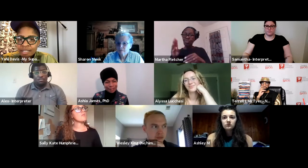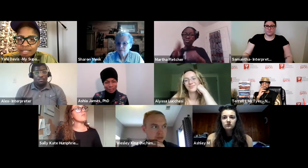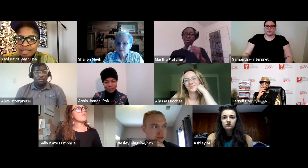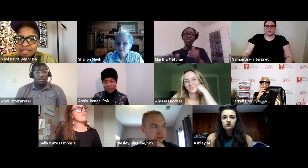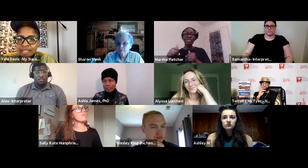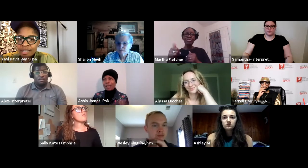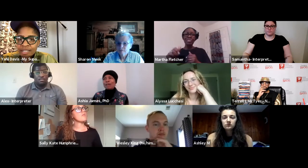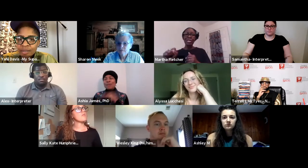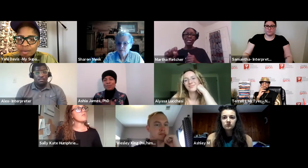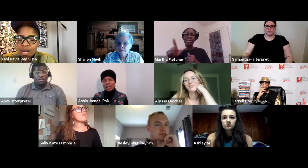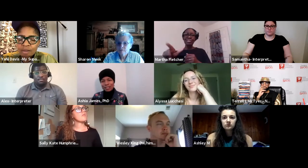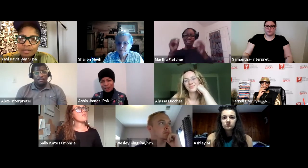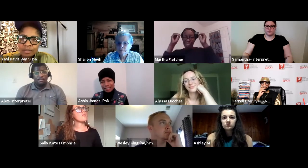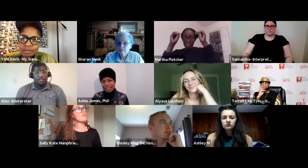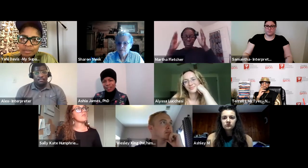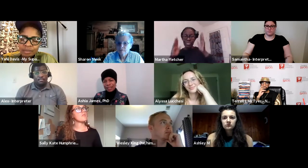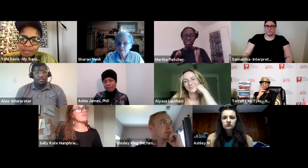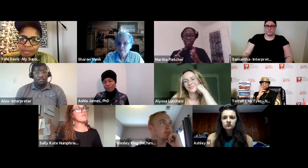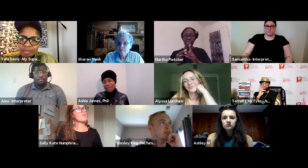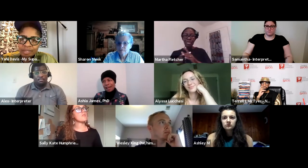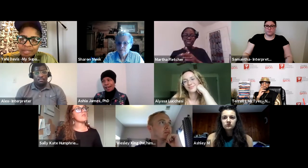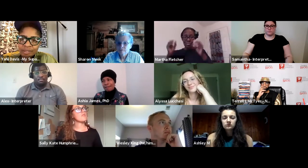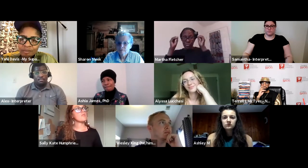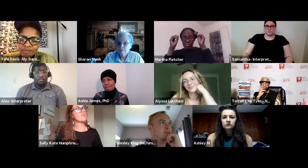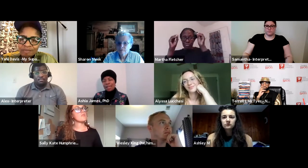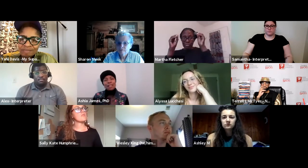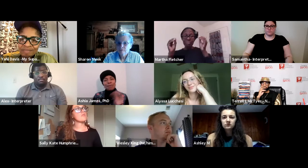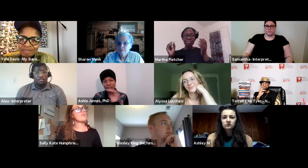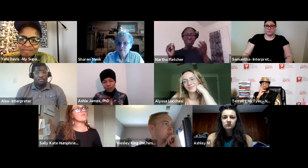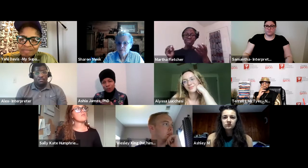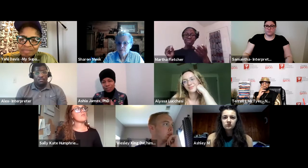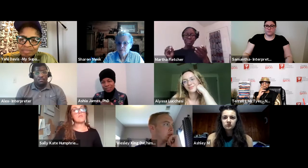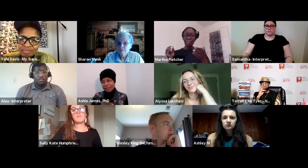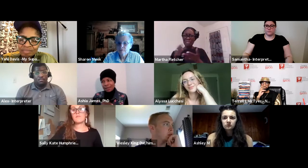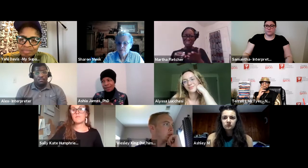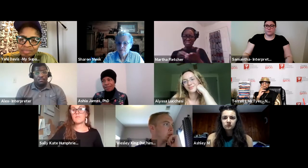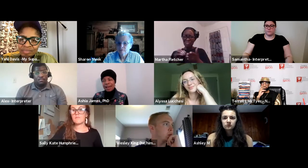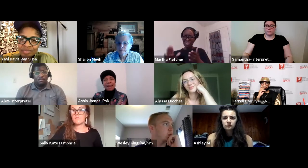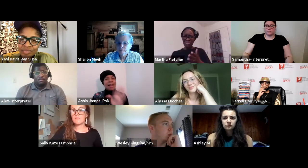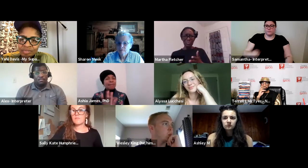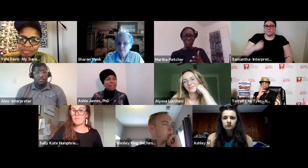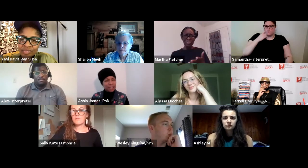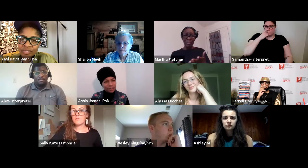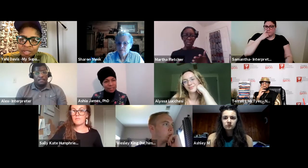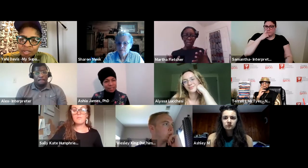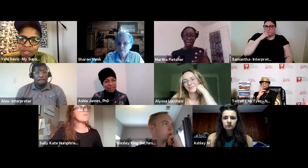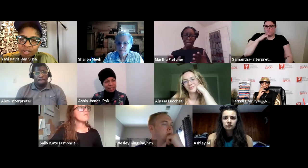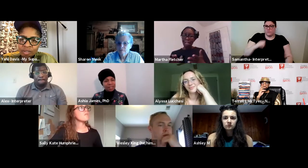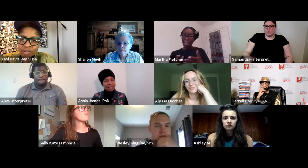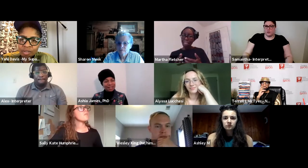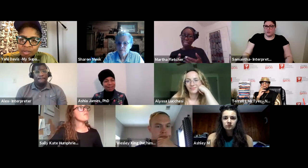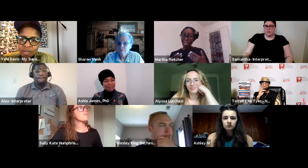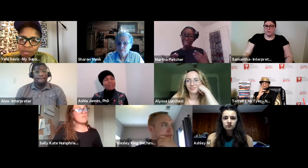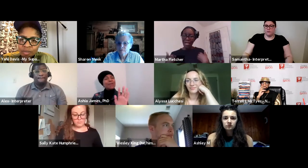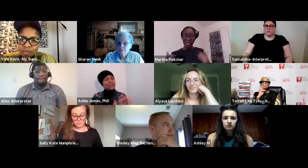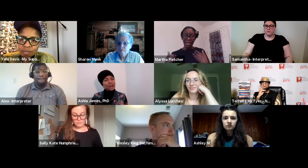ASL teachers. But when I started teaching, some of my students that had Meniere's